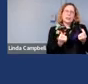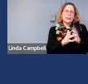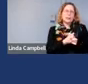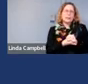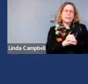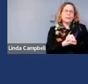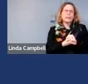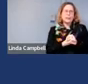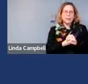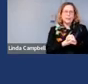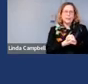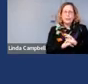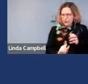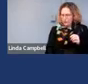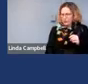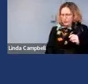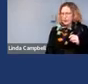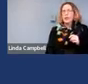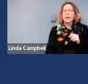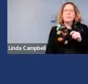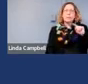then we should talk about what we can do.